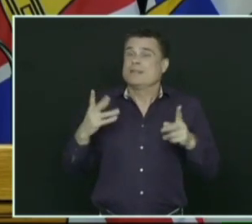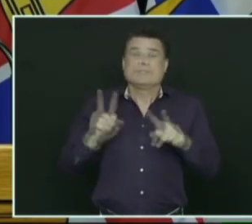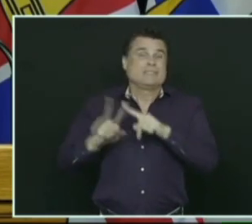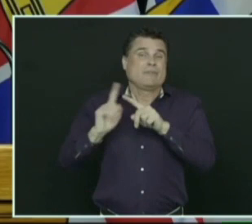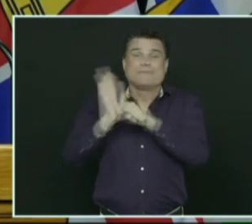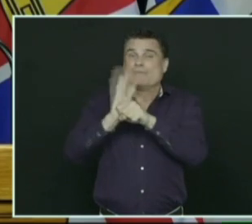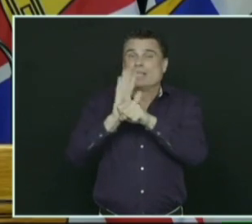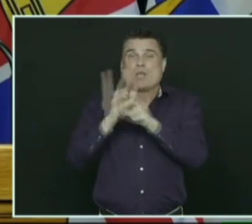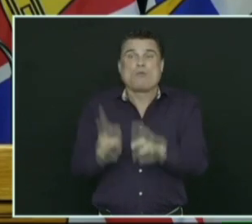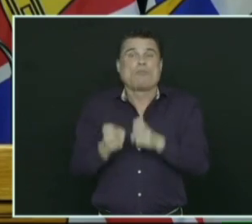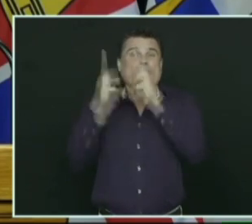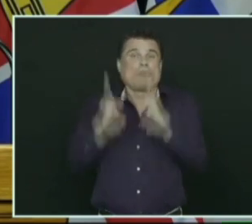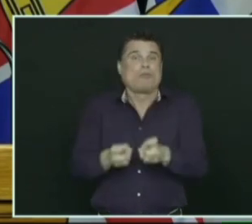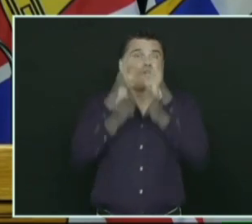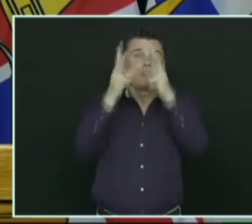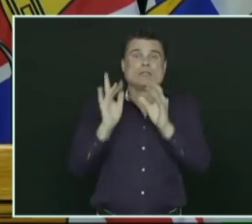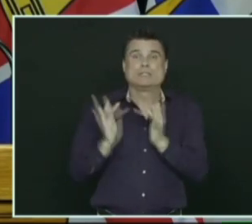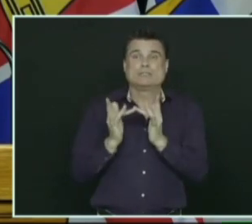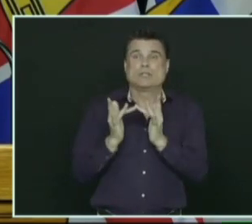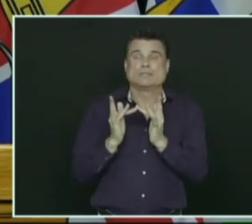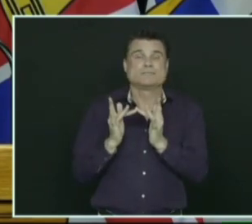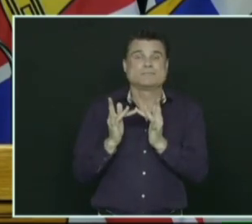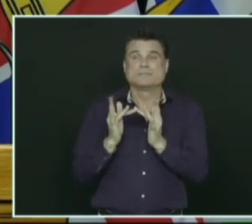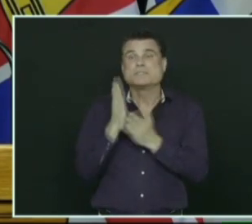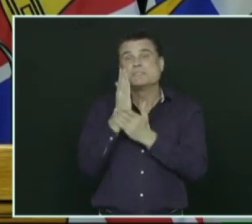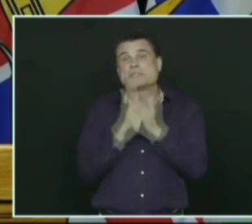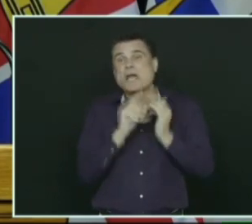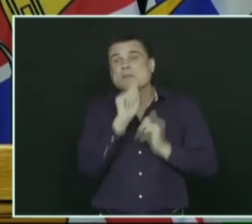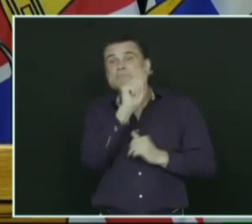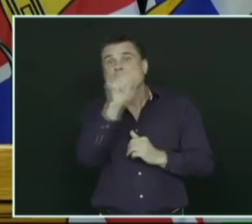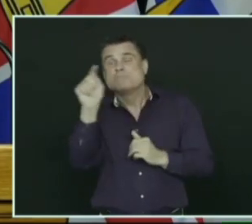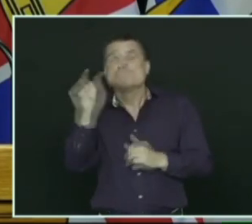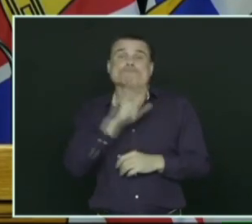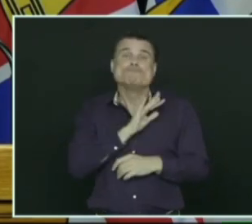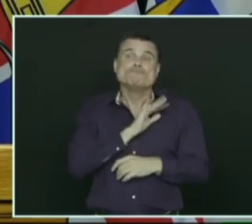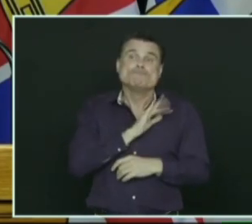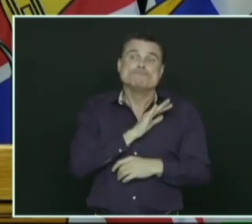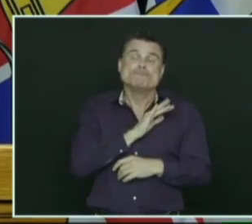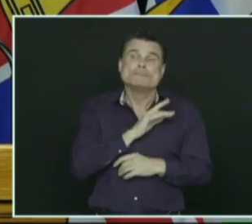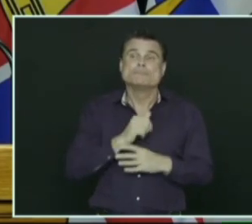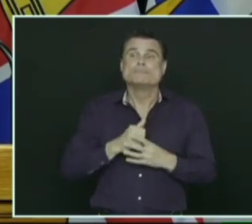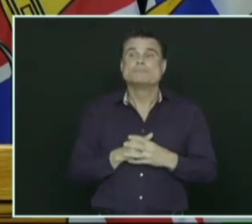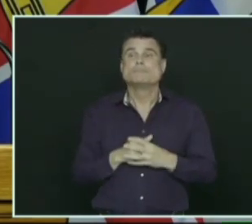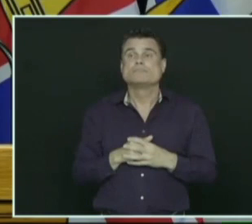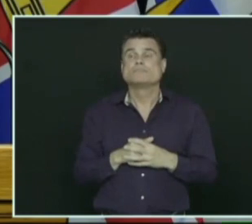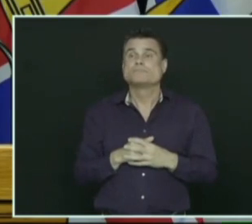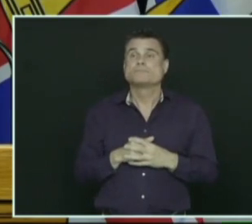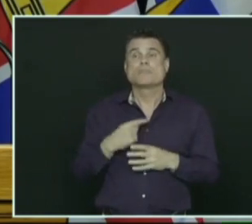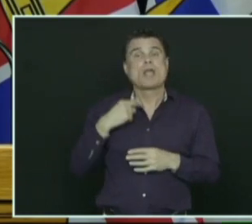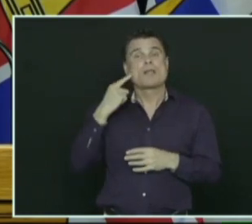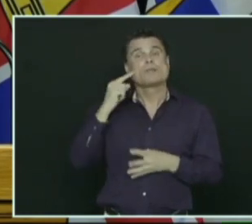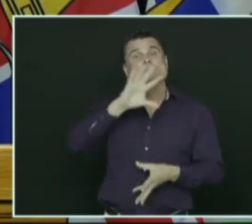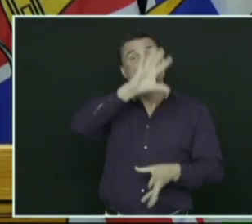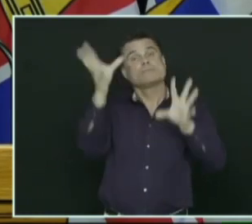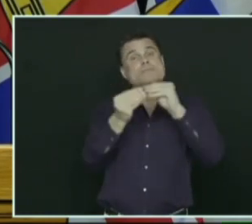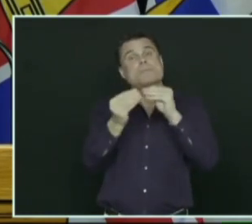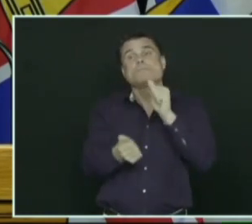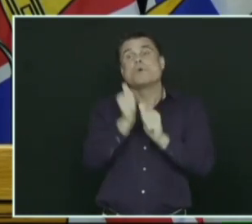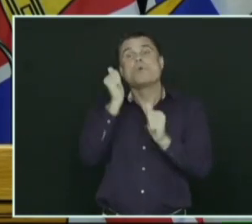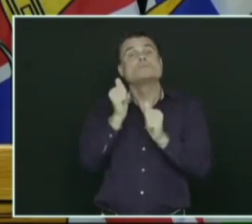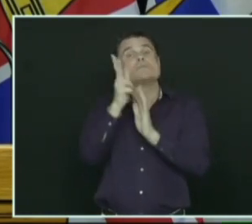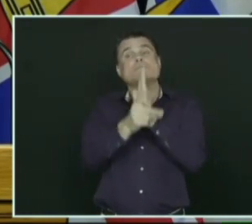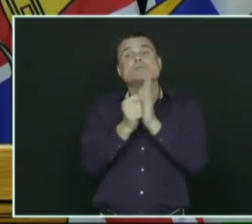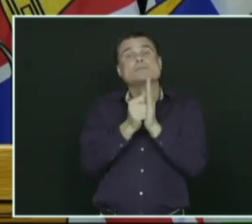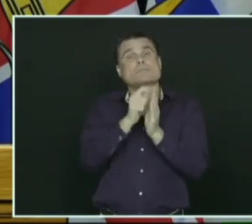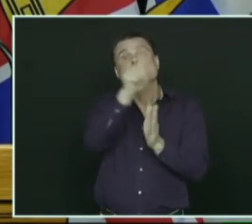walk. Those are fine. It is the gathering together inside that we know this is most likely to